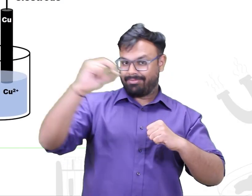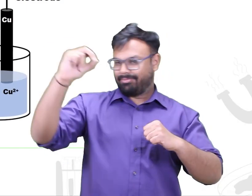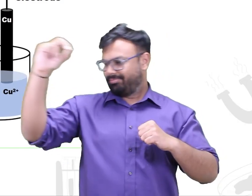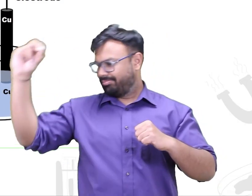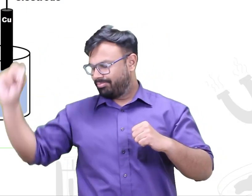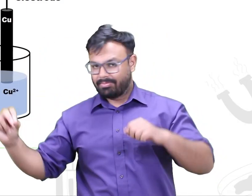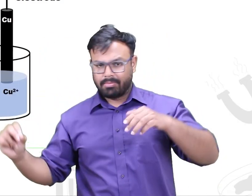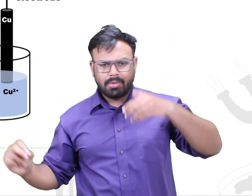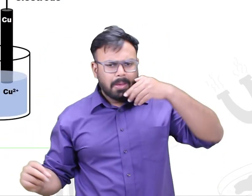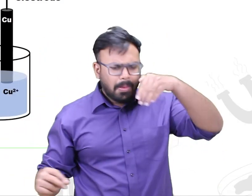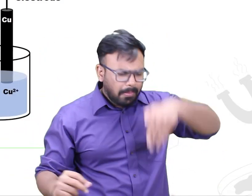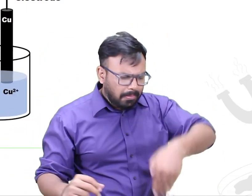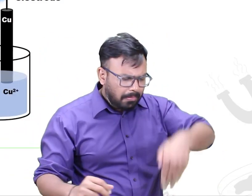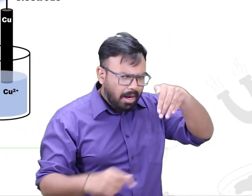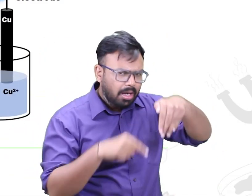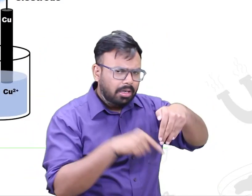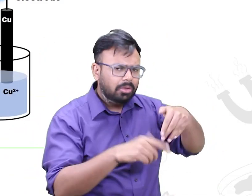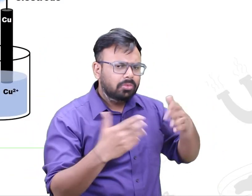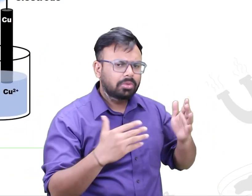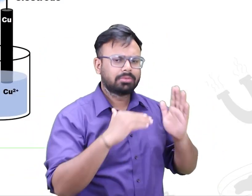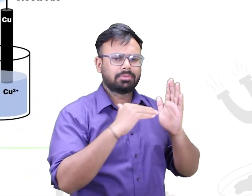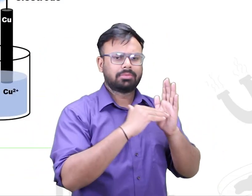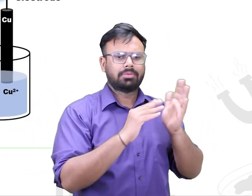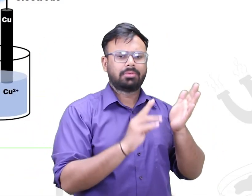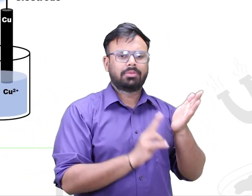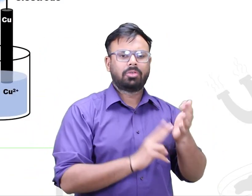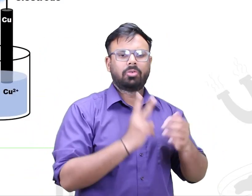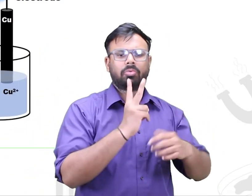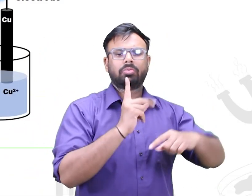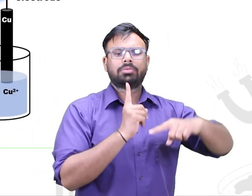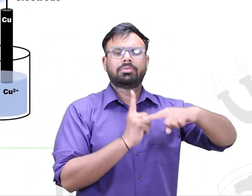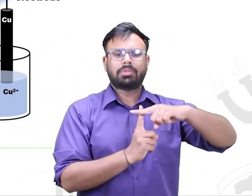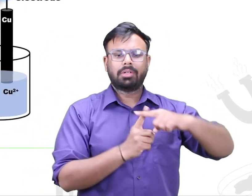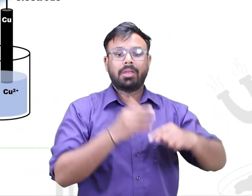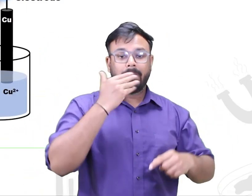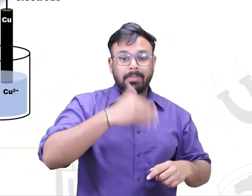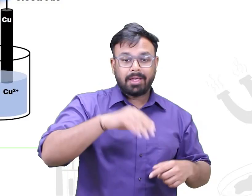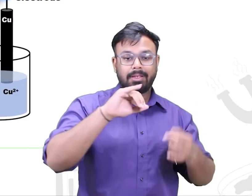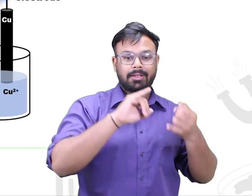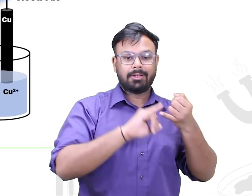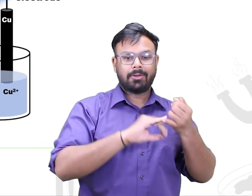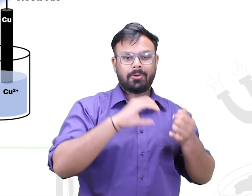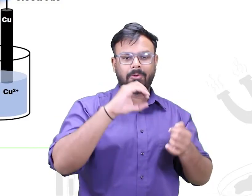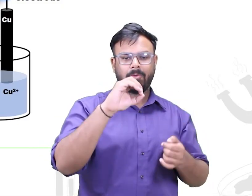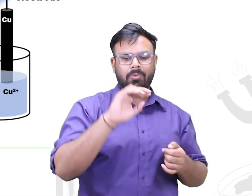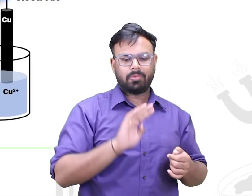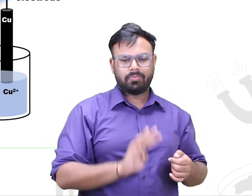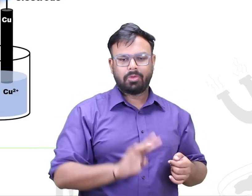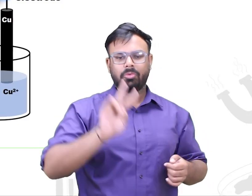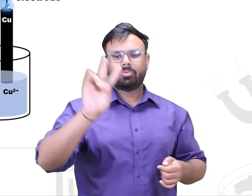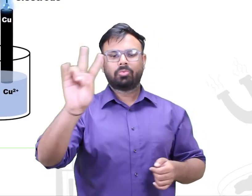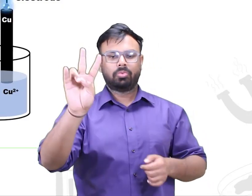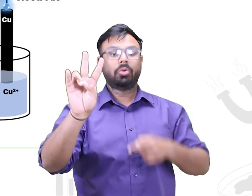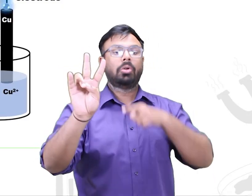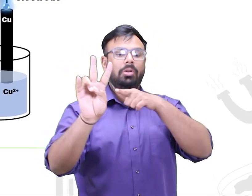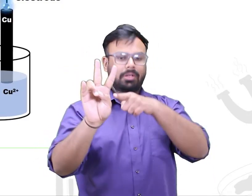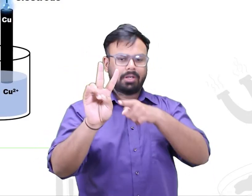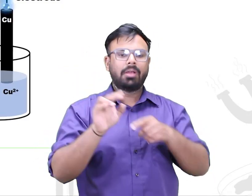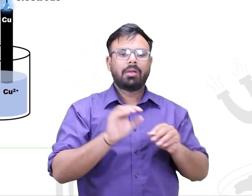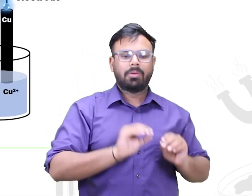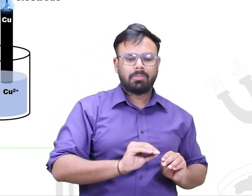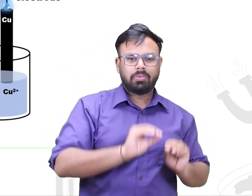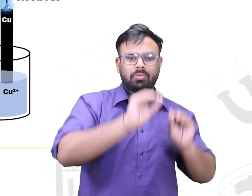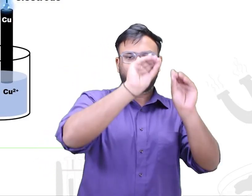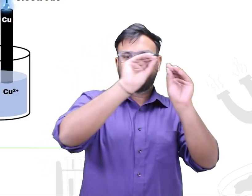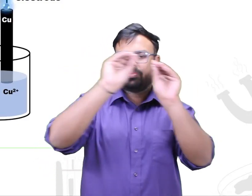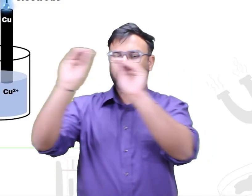sulfate solution, which contains Zn2+ and SO4 2- ions. When the electrons move from zinc,